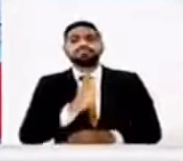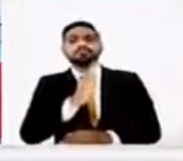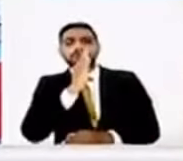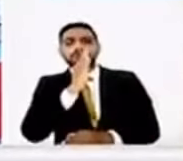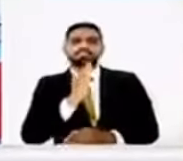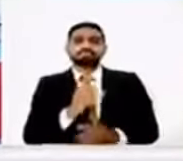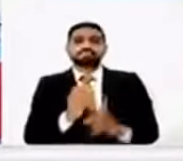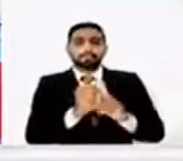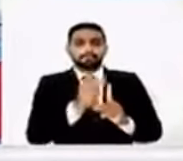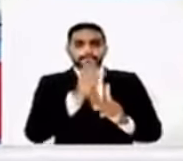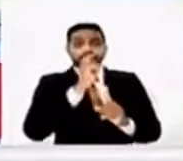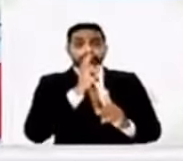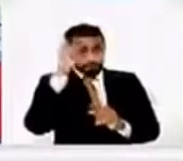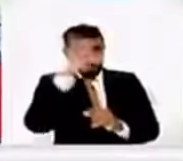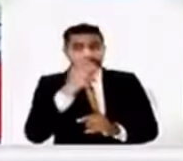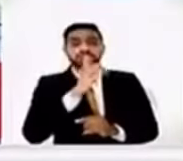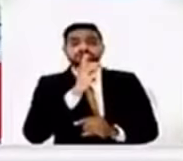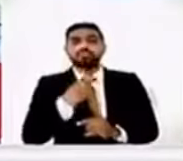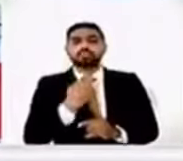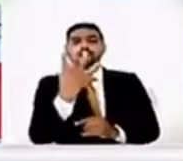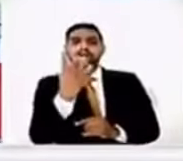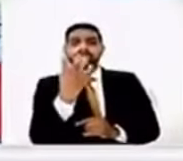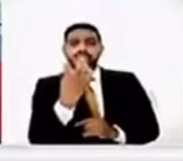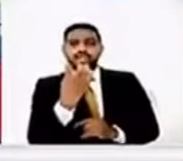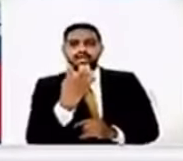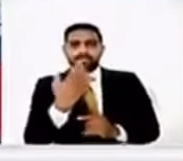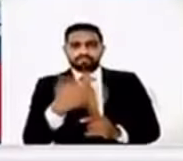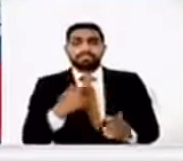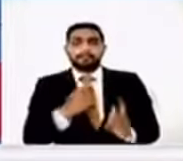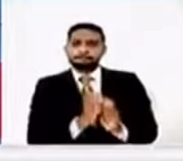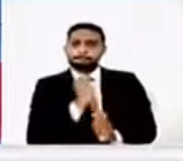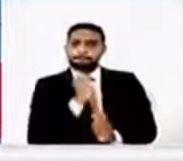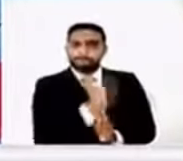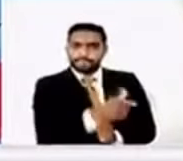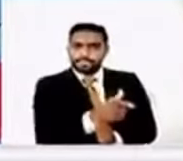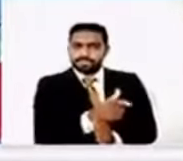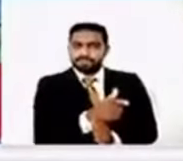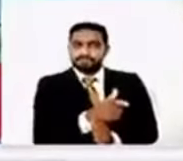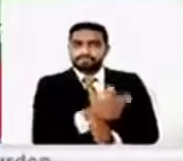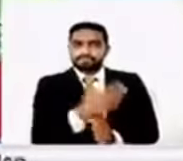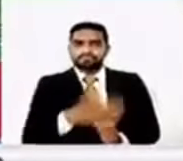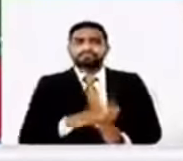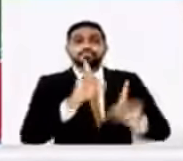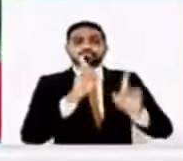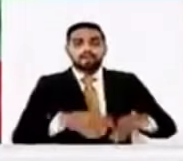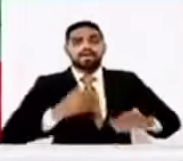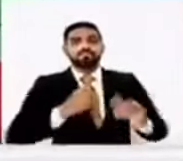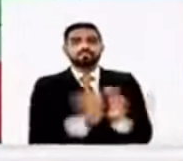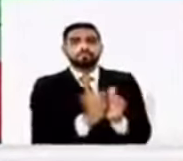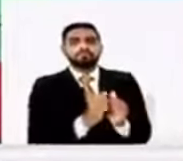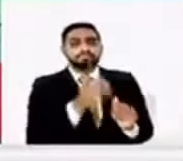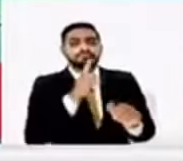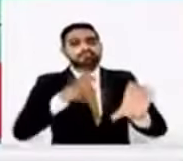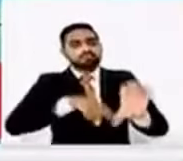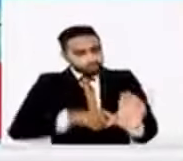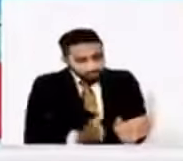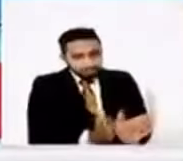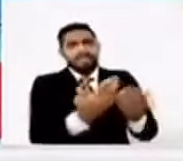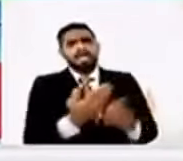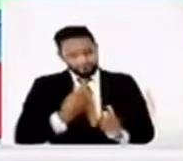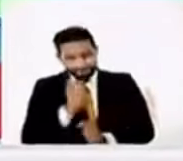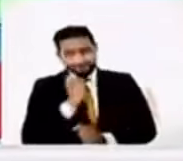per month. Are paid to them, encouraging them to skill themselves, which is a